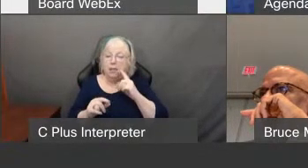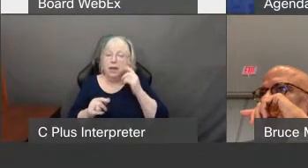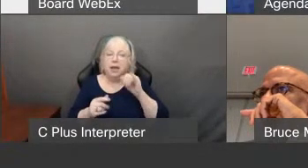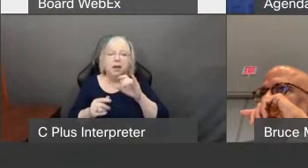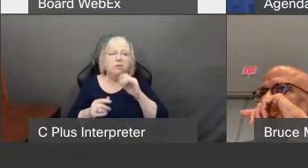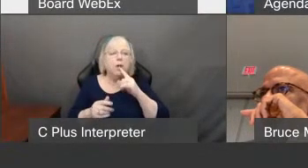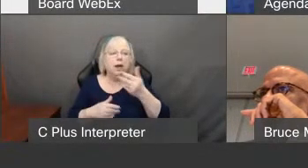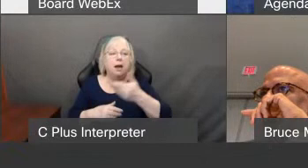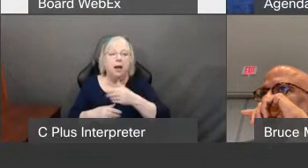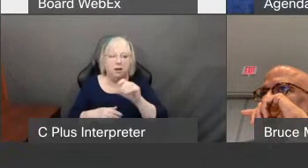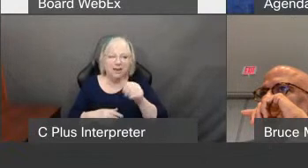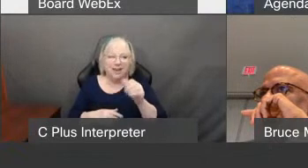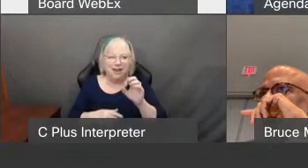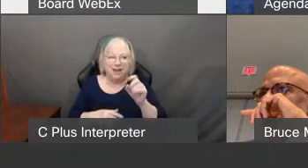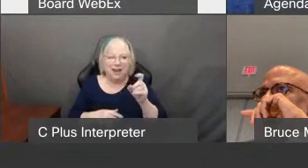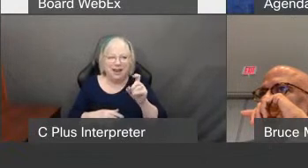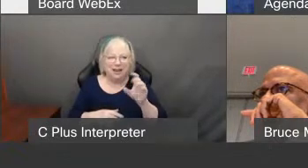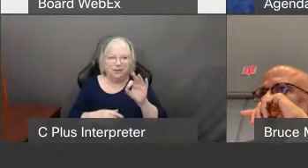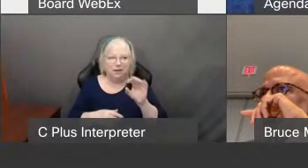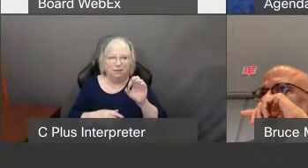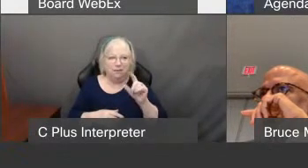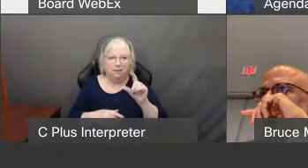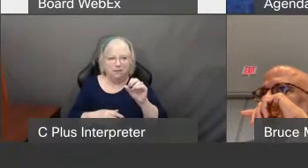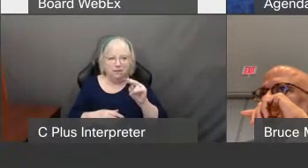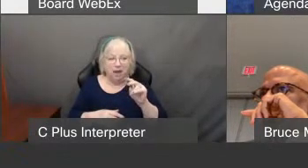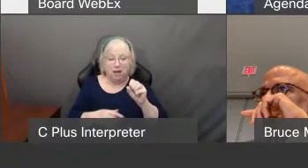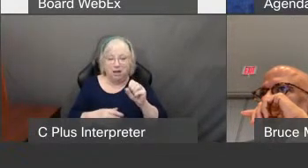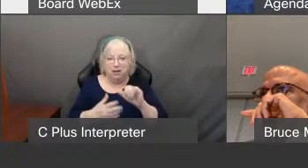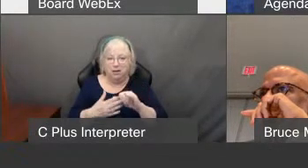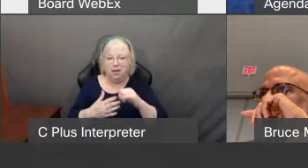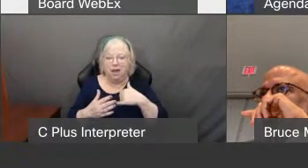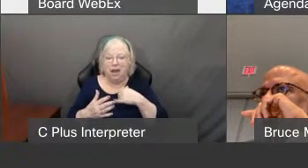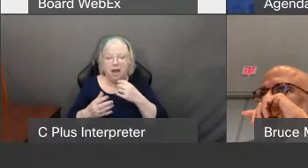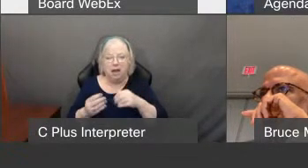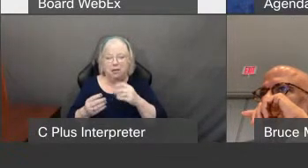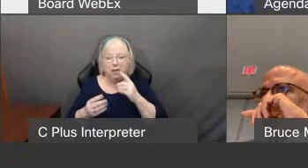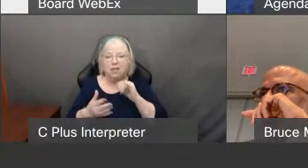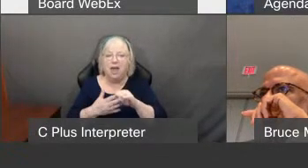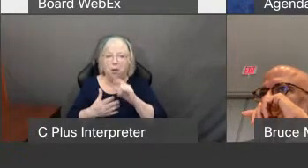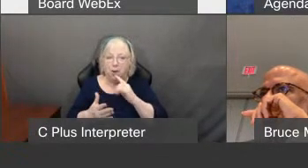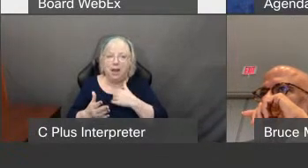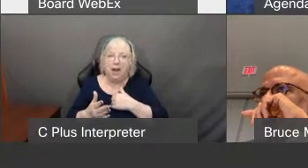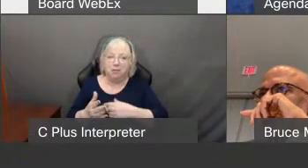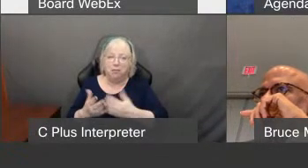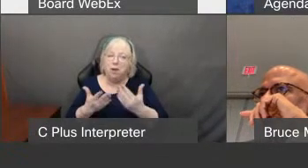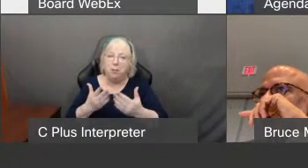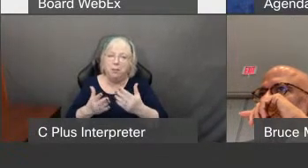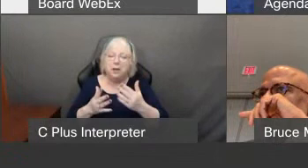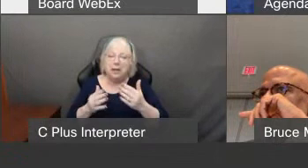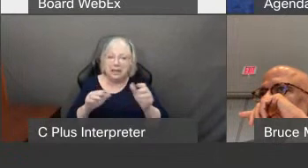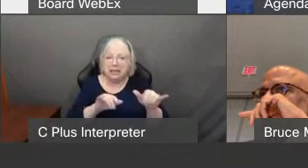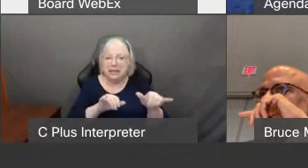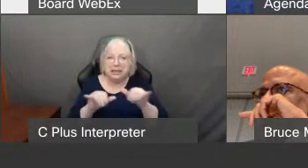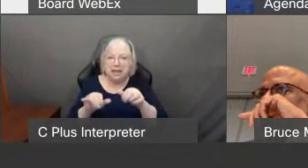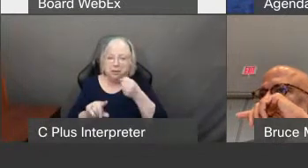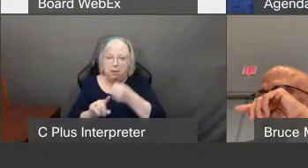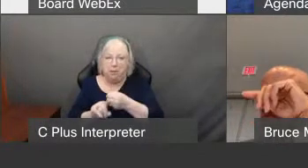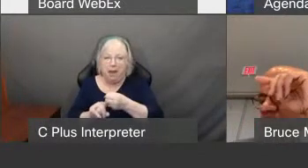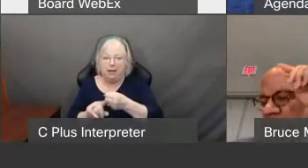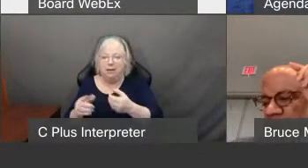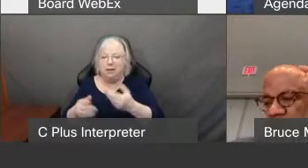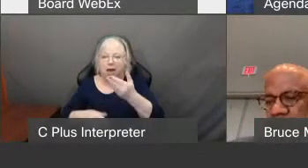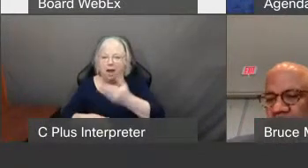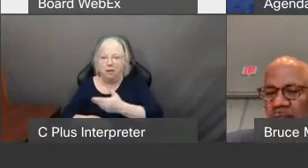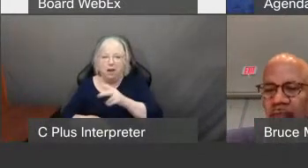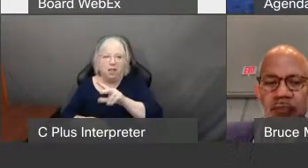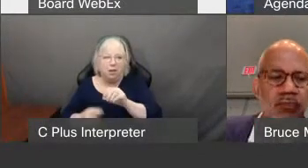10 ex-felons, it would probably have just as much, if not more, impact of hiring 30 or 40 additional police officers. So I think we need to figure out